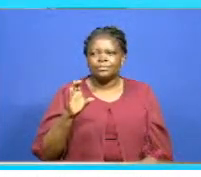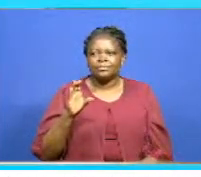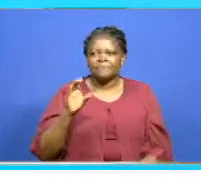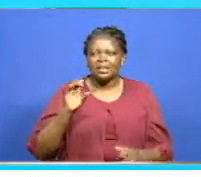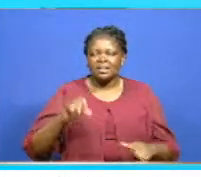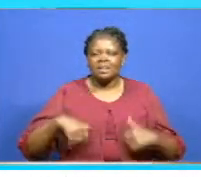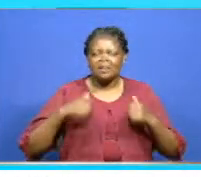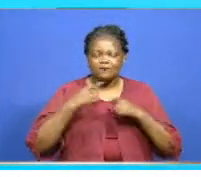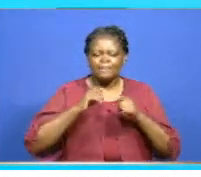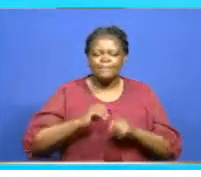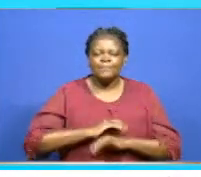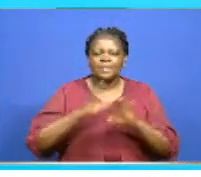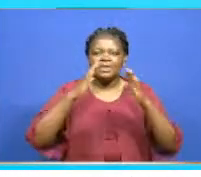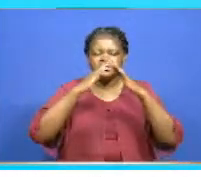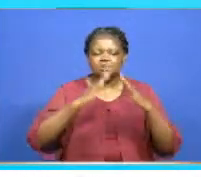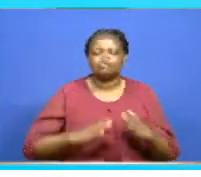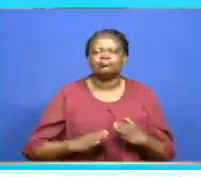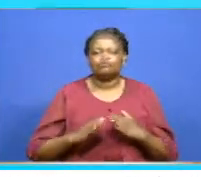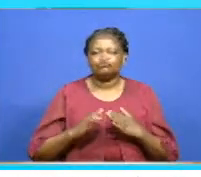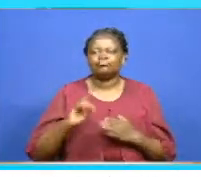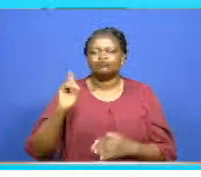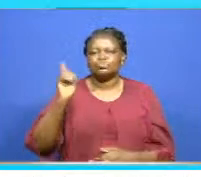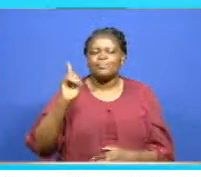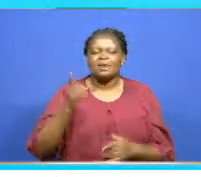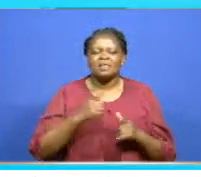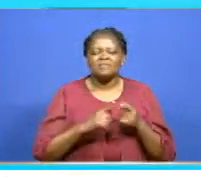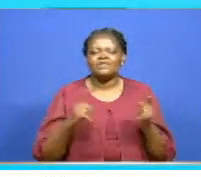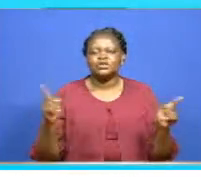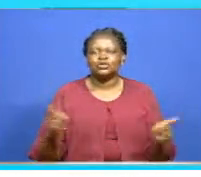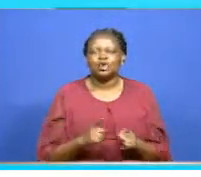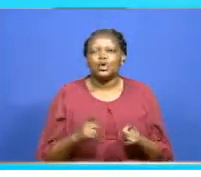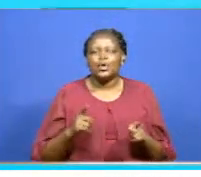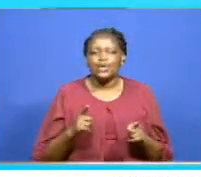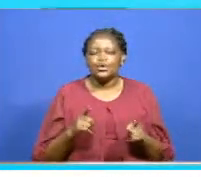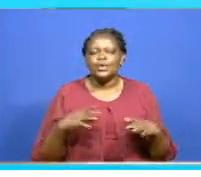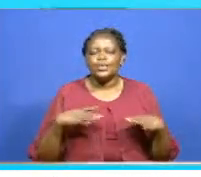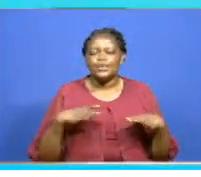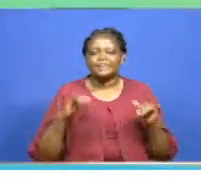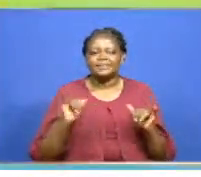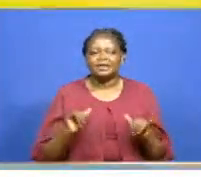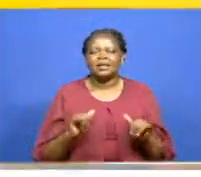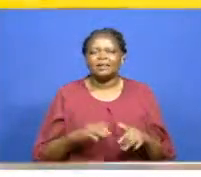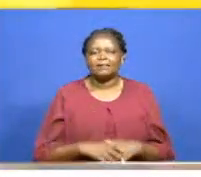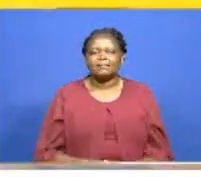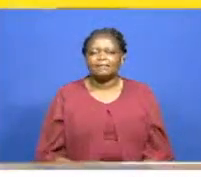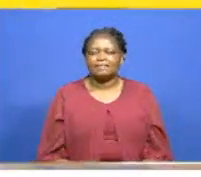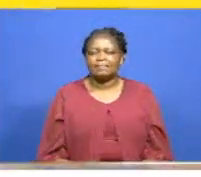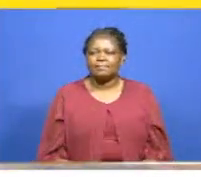the broadcasting house here in the county of Nairobi. We're taking another short, quick break. We'll be right back.